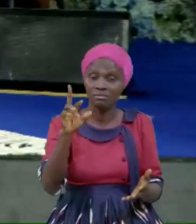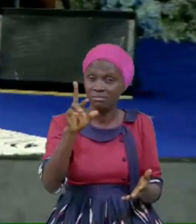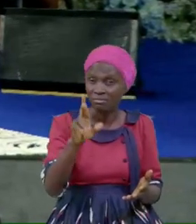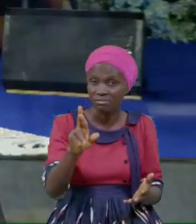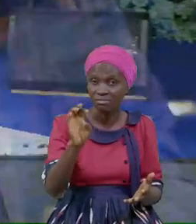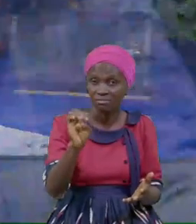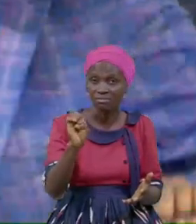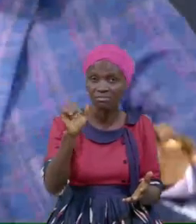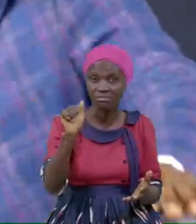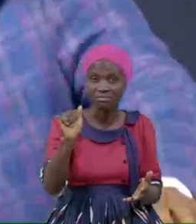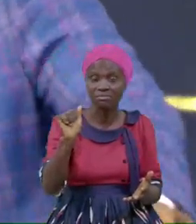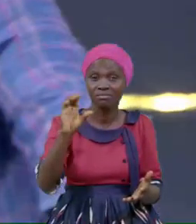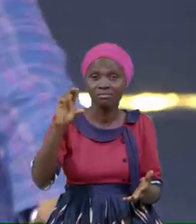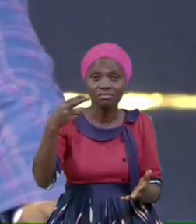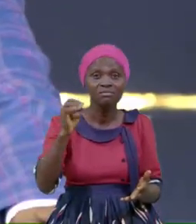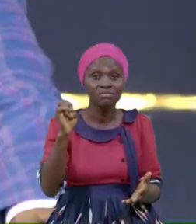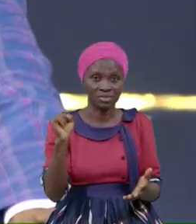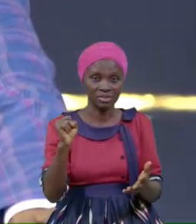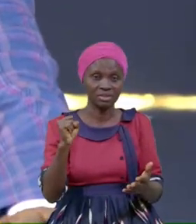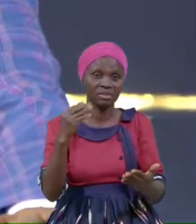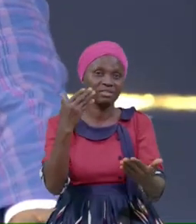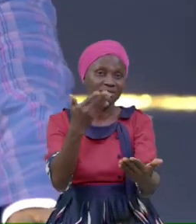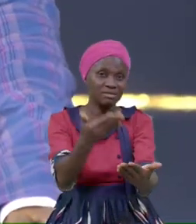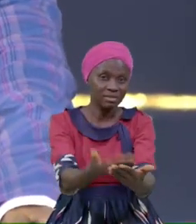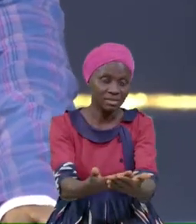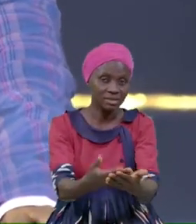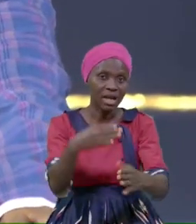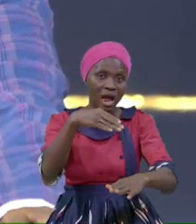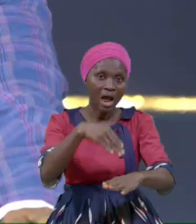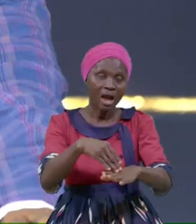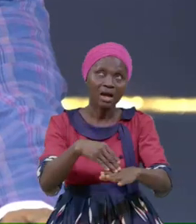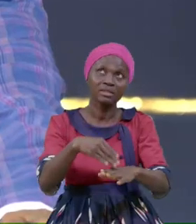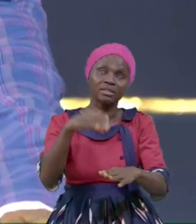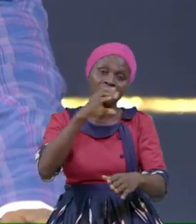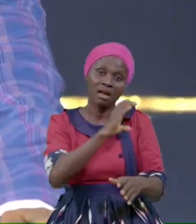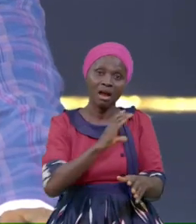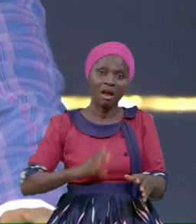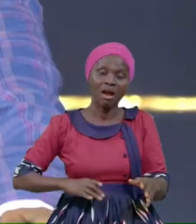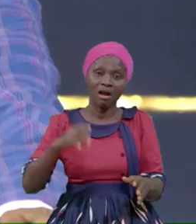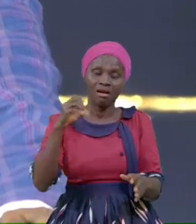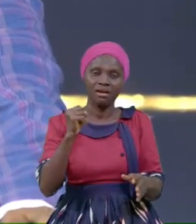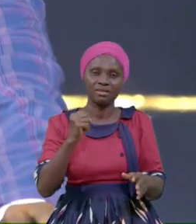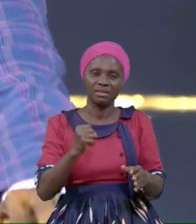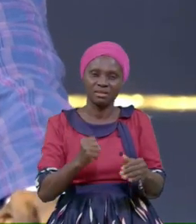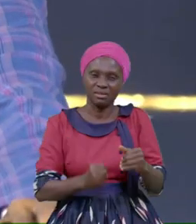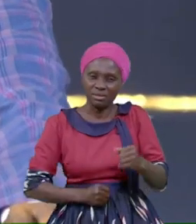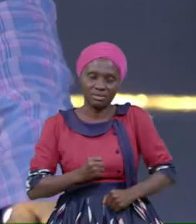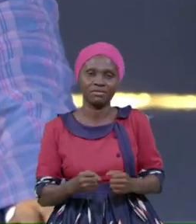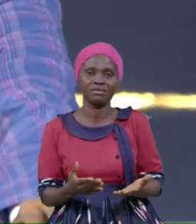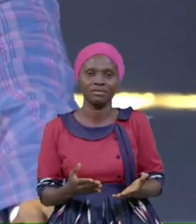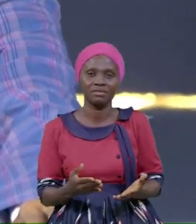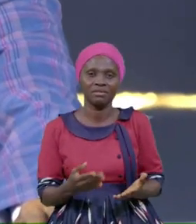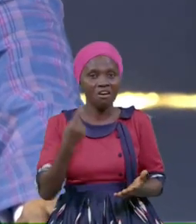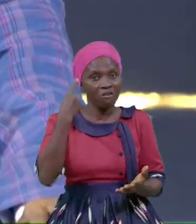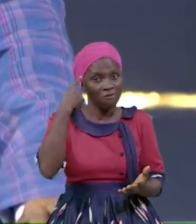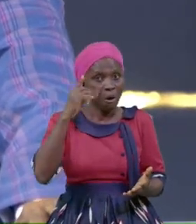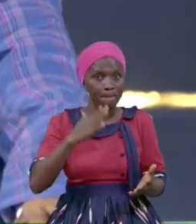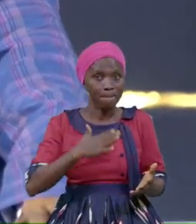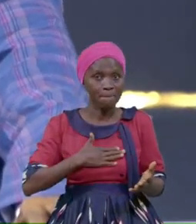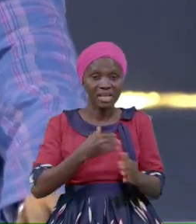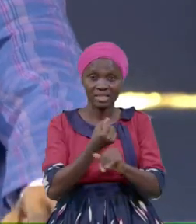he paid each all for my salvation, for my eternal life, for